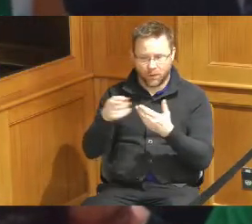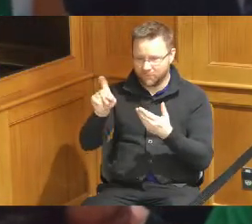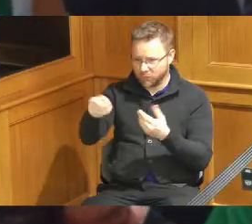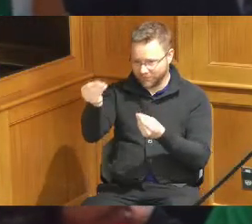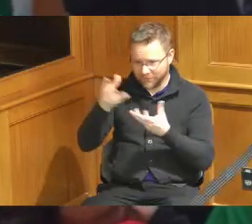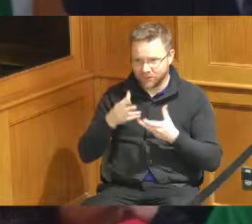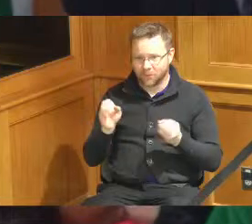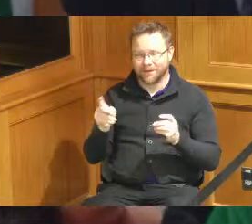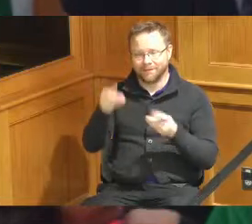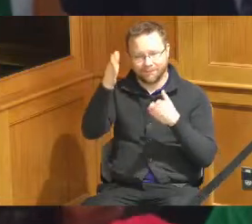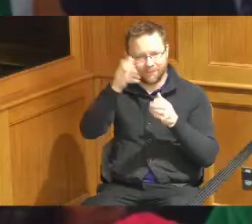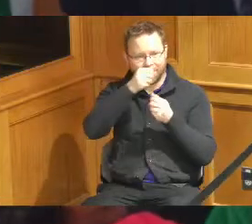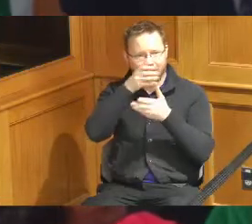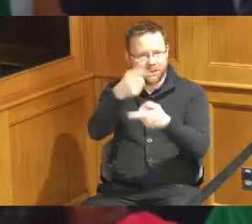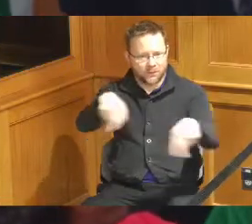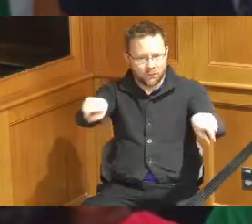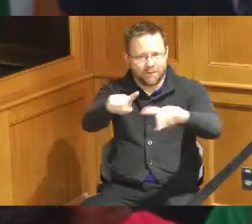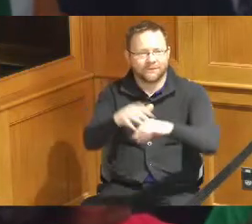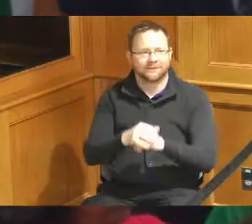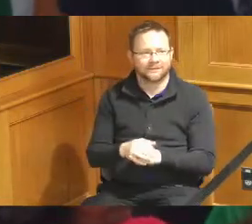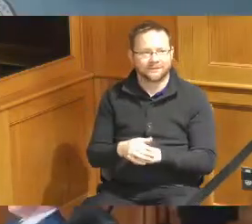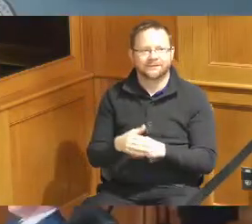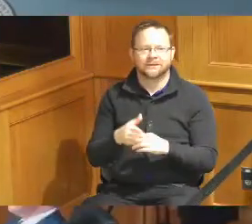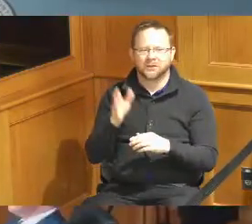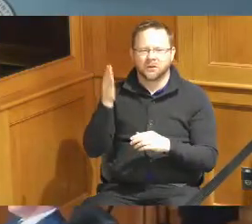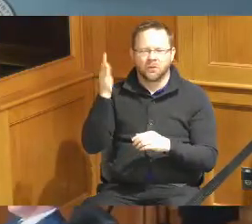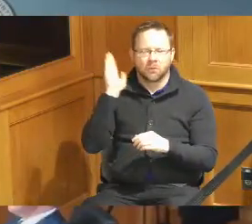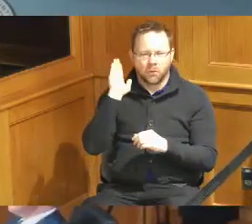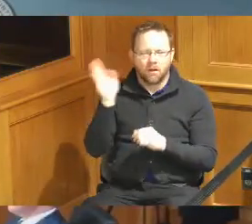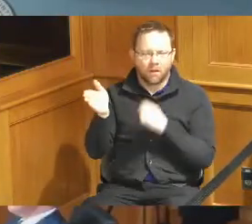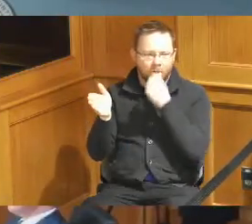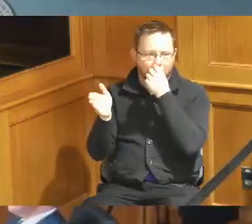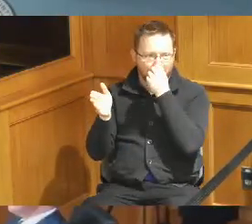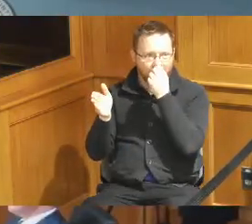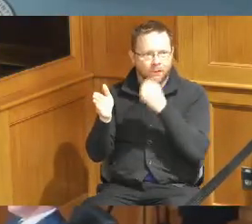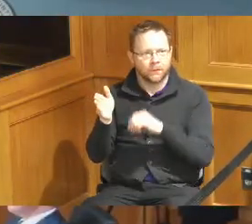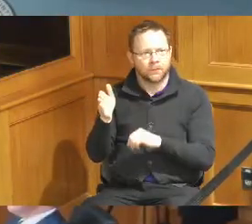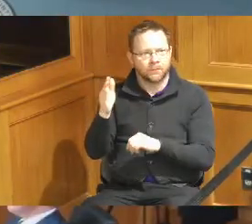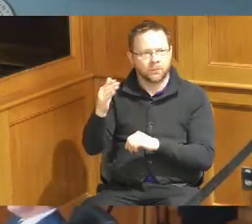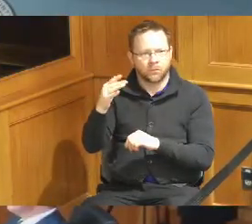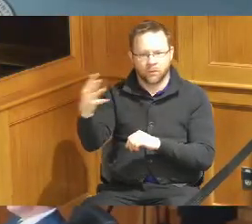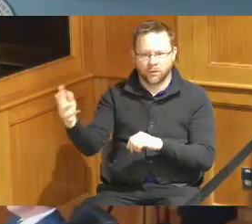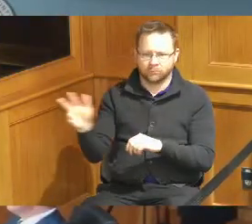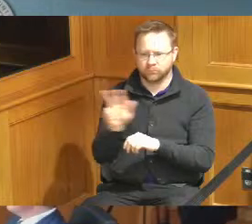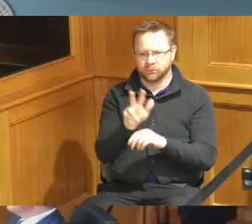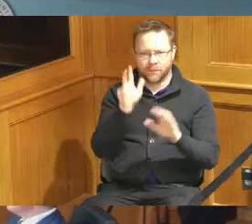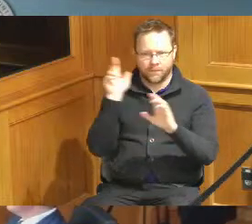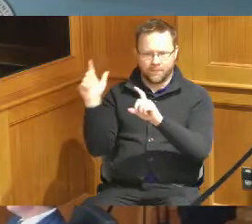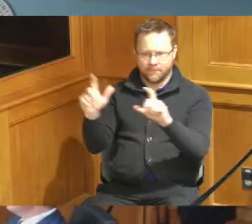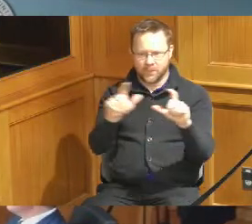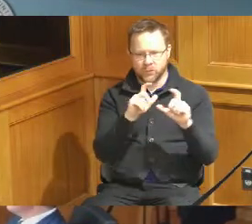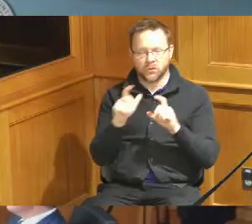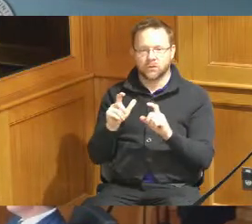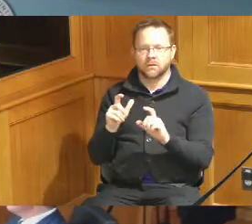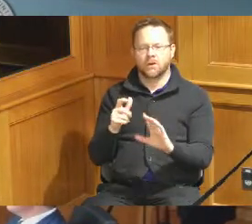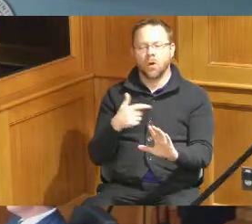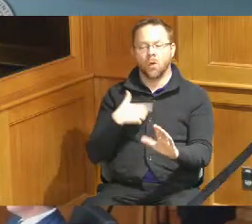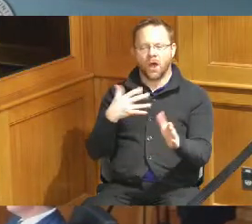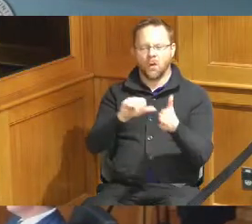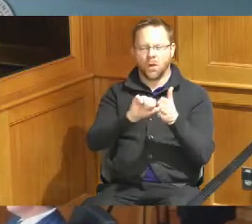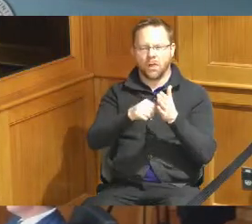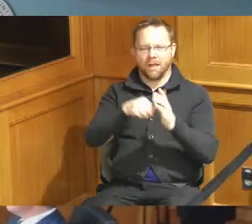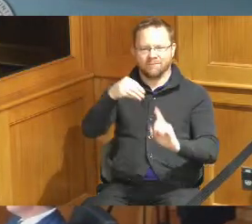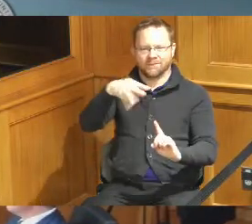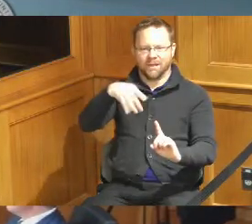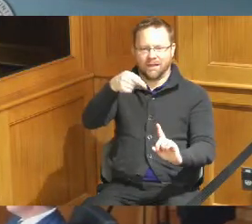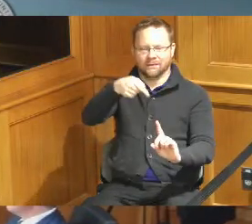thank you, and God bless you all. Thank you. We're going to come around and take a picture with you. But I do want to just highlight one